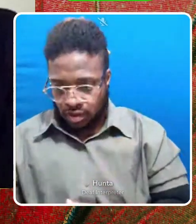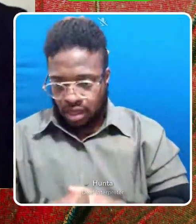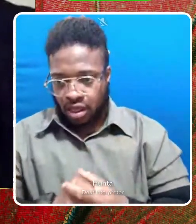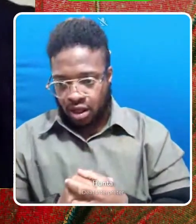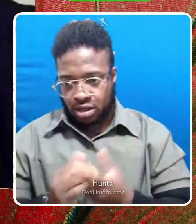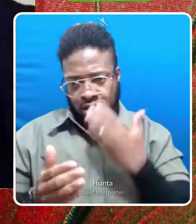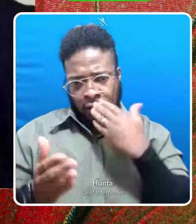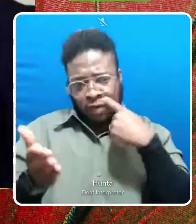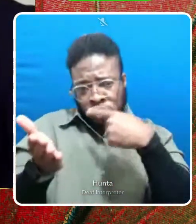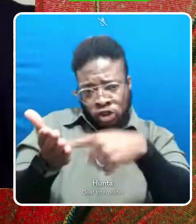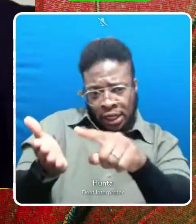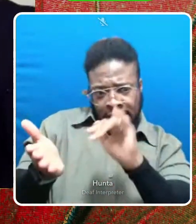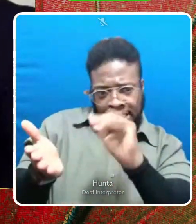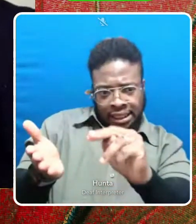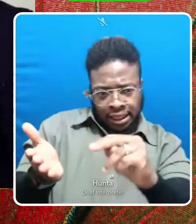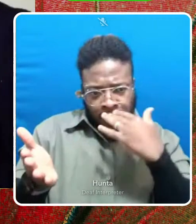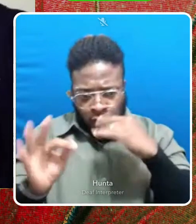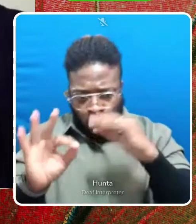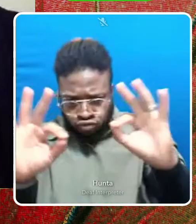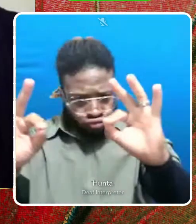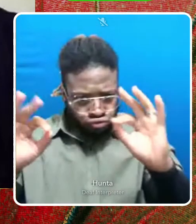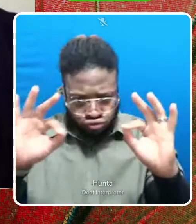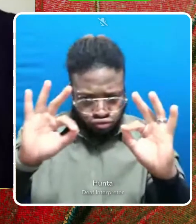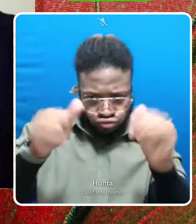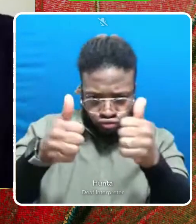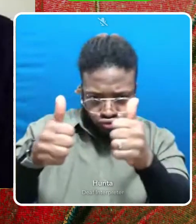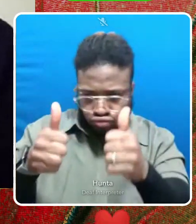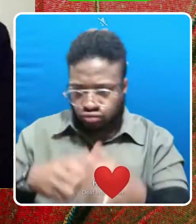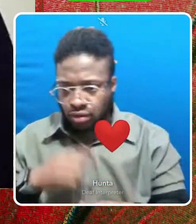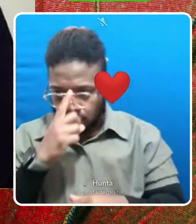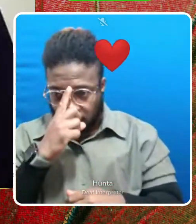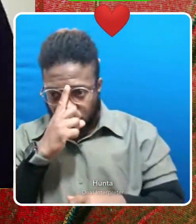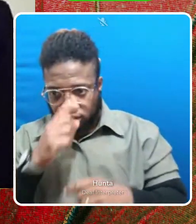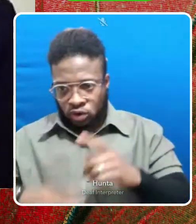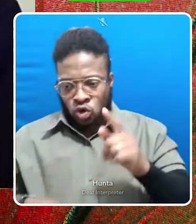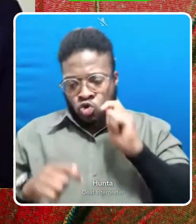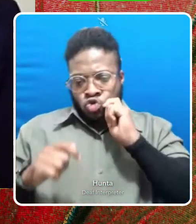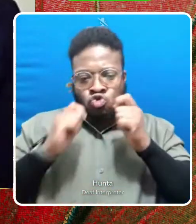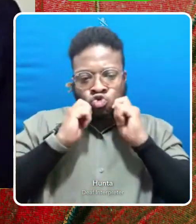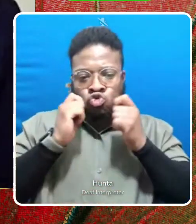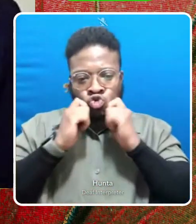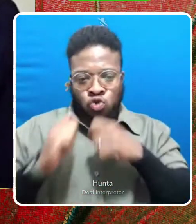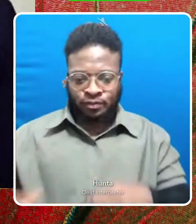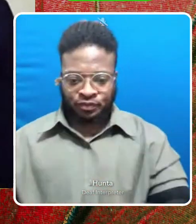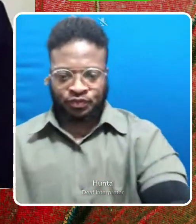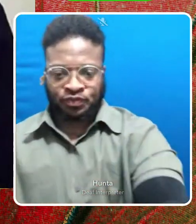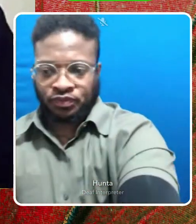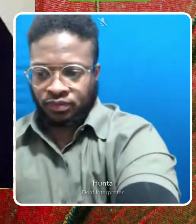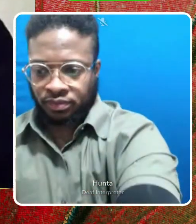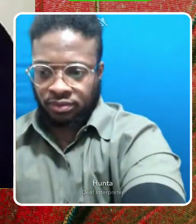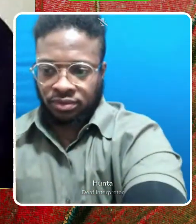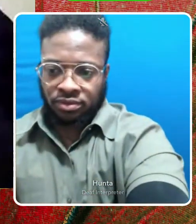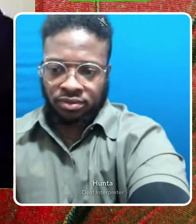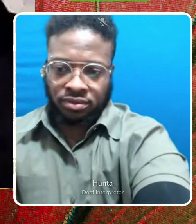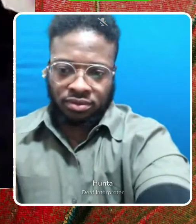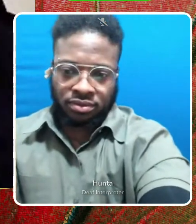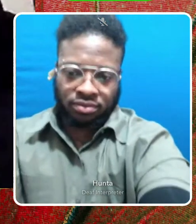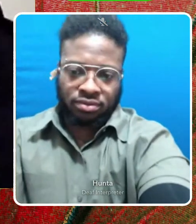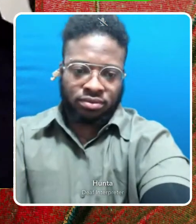All right, cools. That's the vibes, that's the energy. Y'all, we here. To it around. You